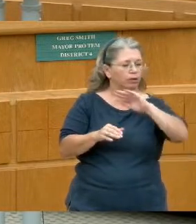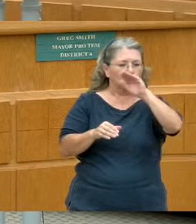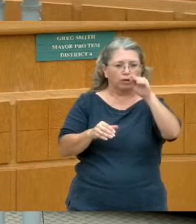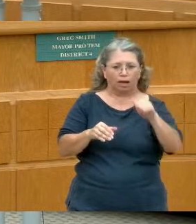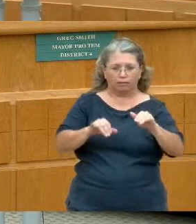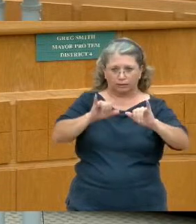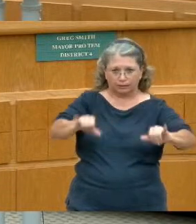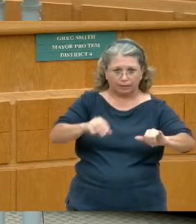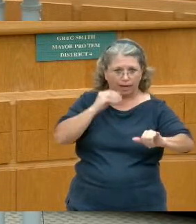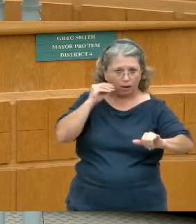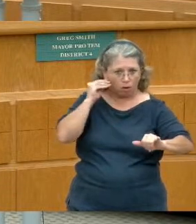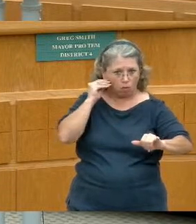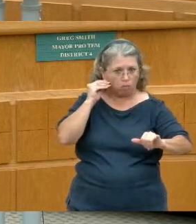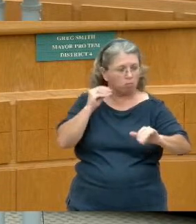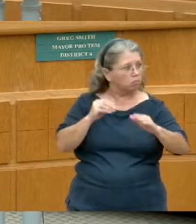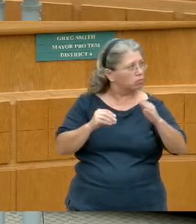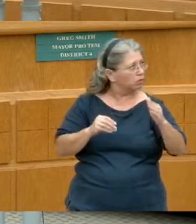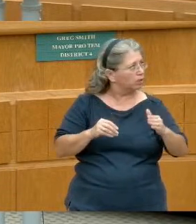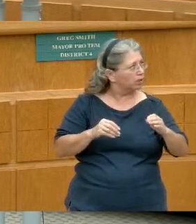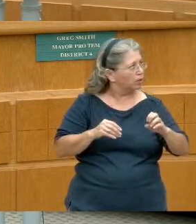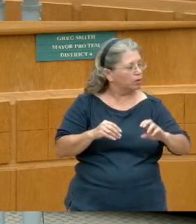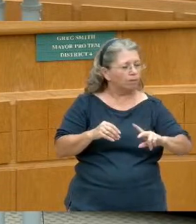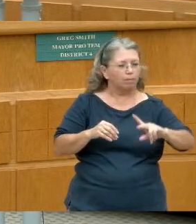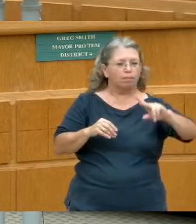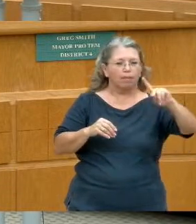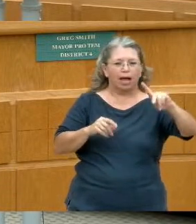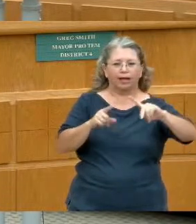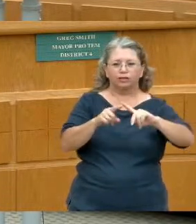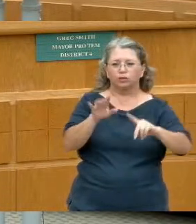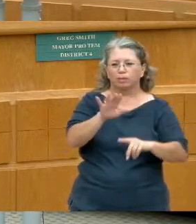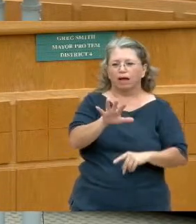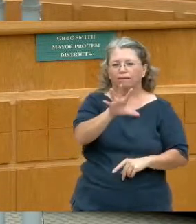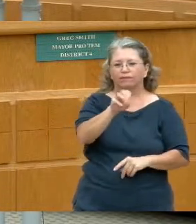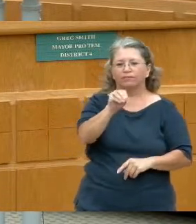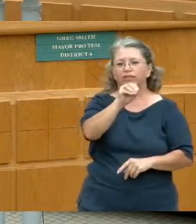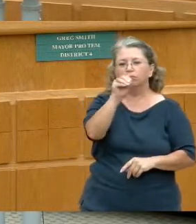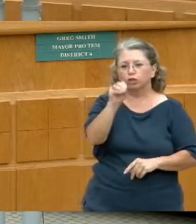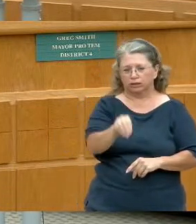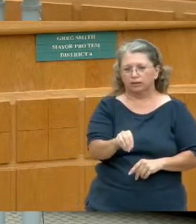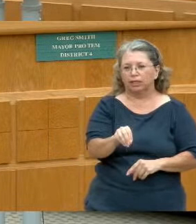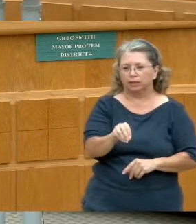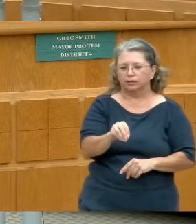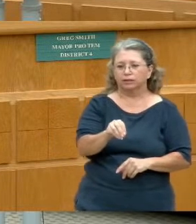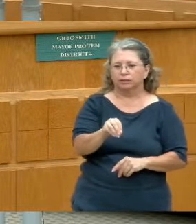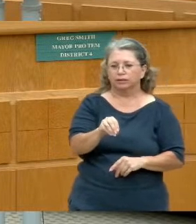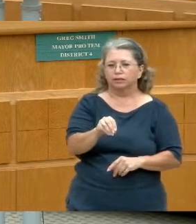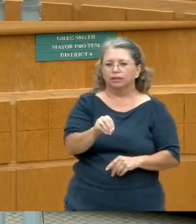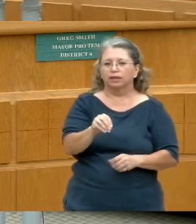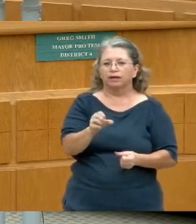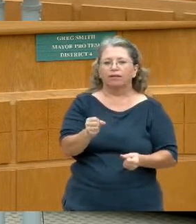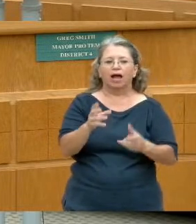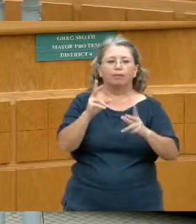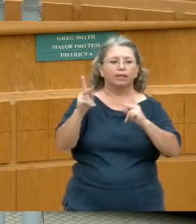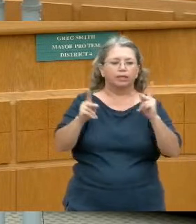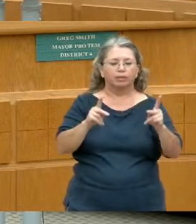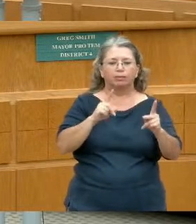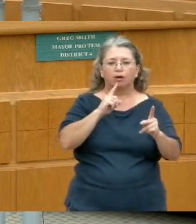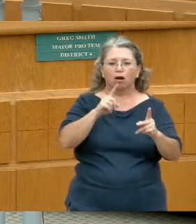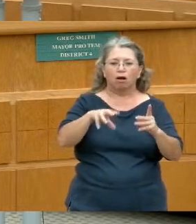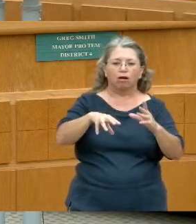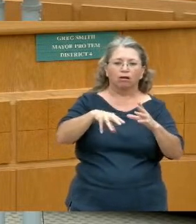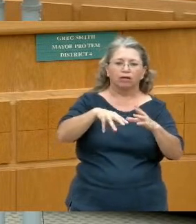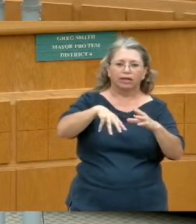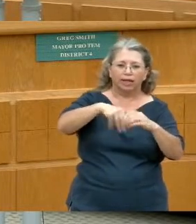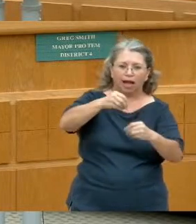to about 80. We're back up to about 50% of normal for the amount of people that are staying home, or in this